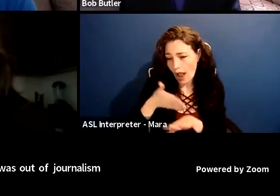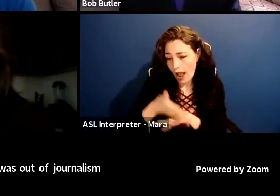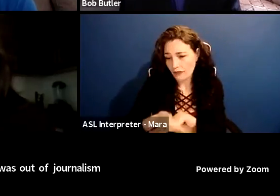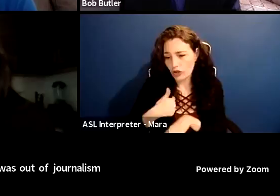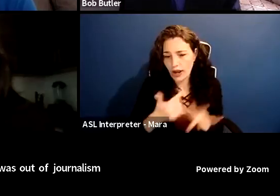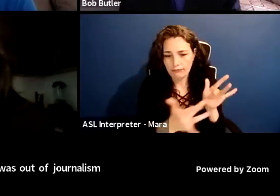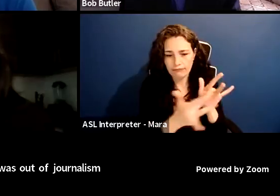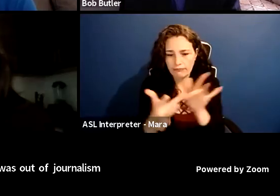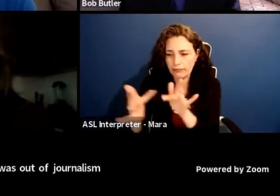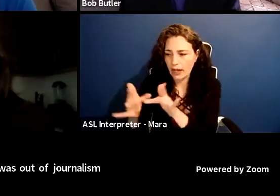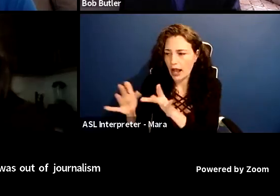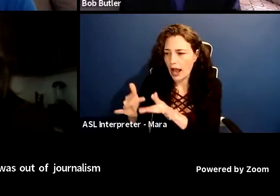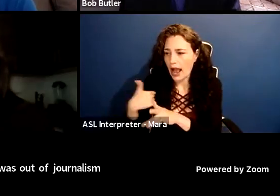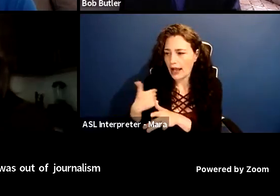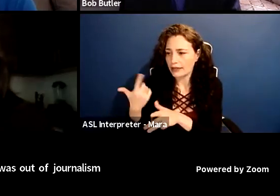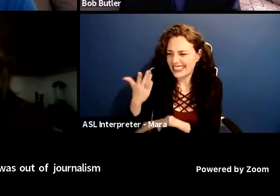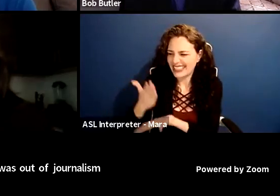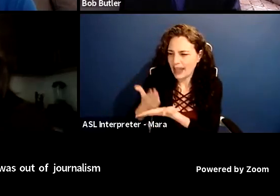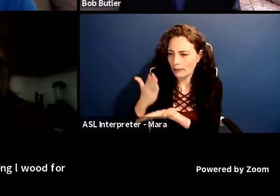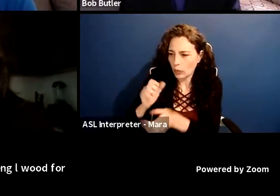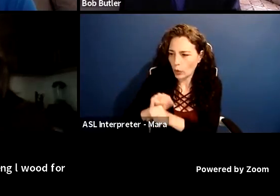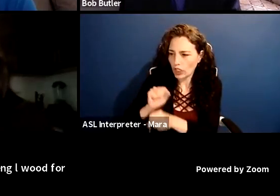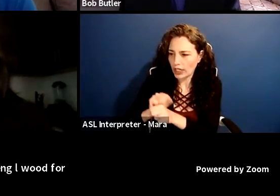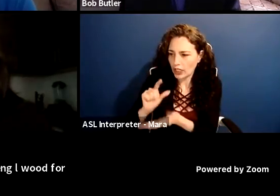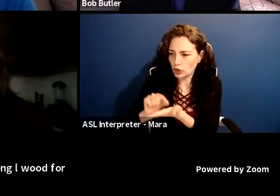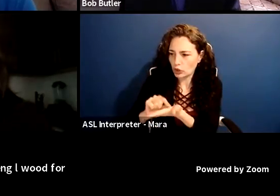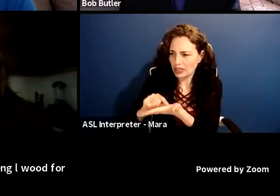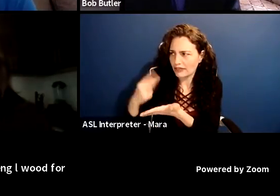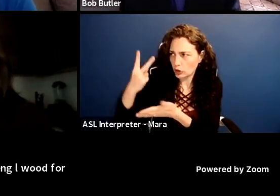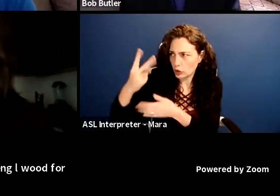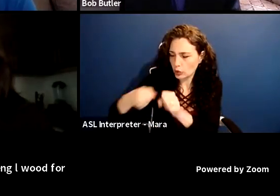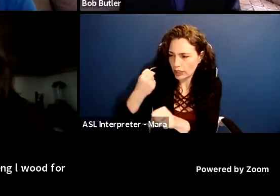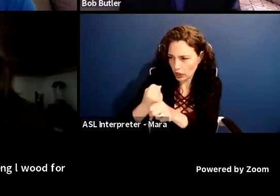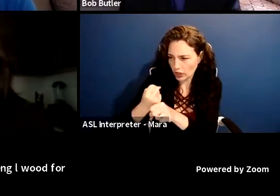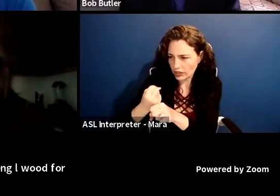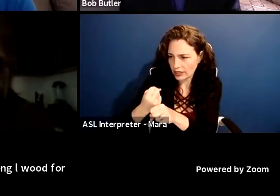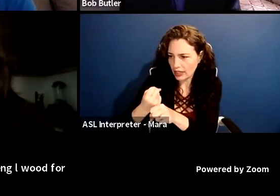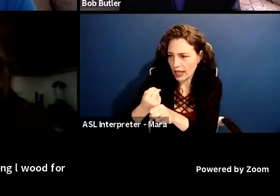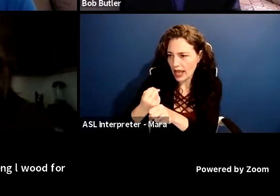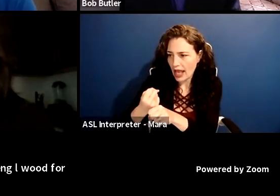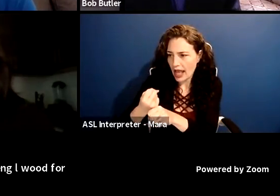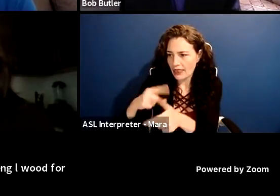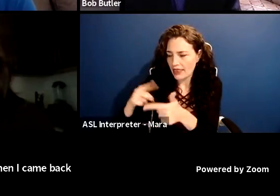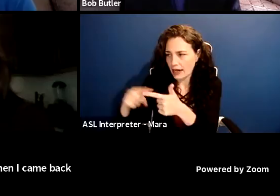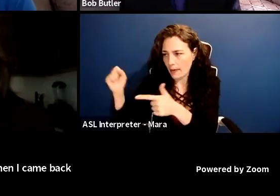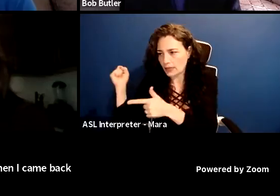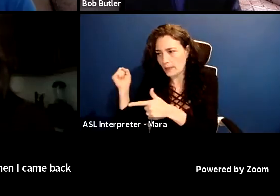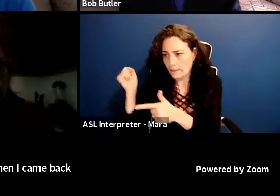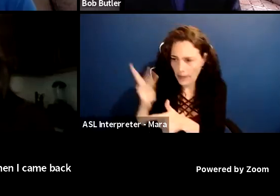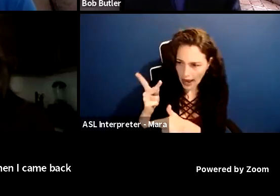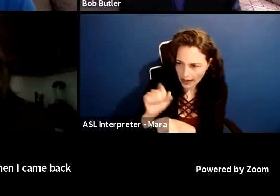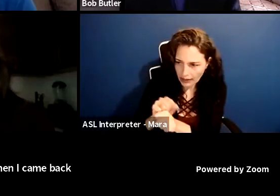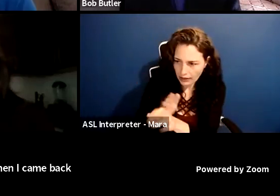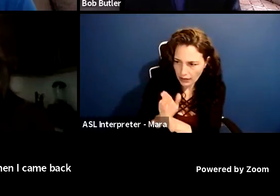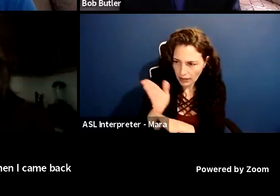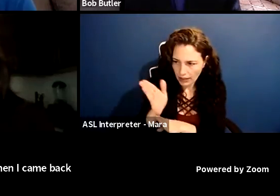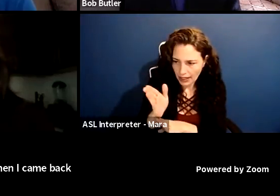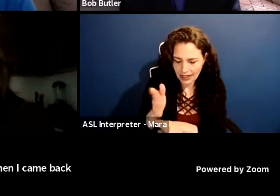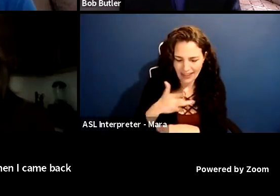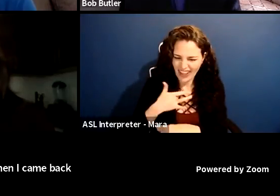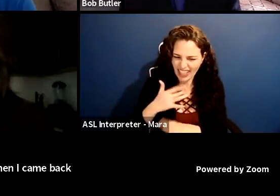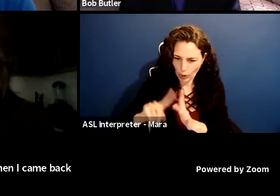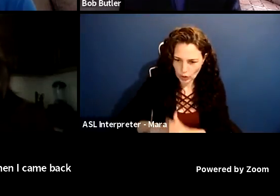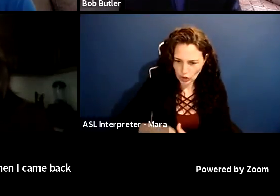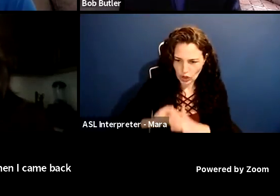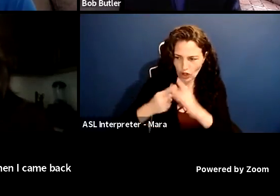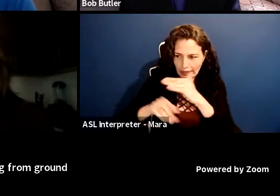Inglewood for longer than that. So when I came back, it was pretty much starting from ground zero. I mean, I was fortunate.